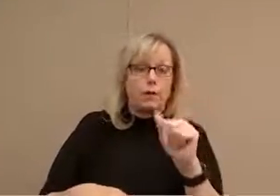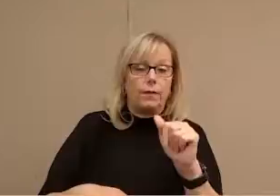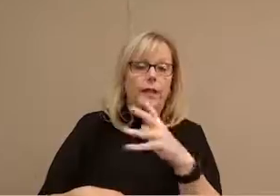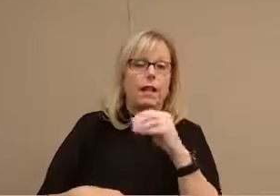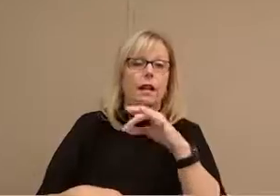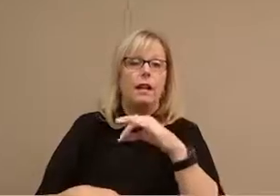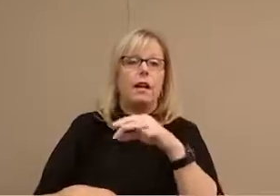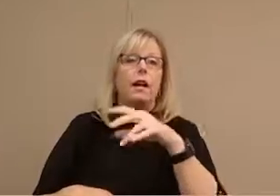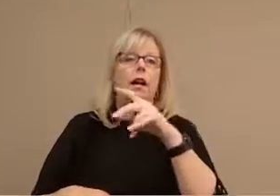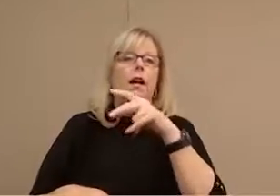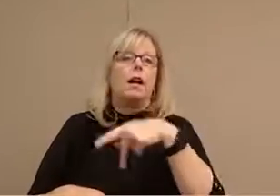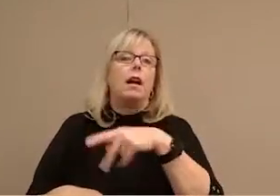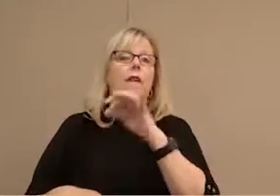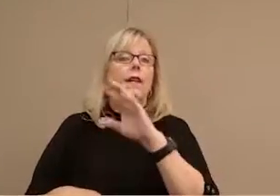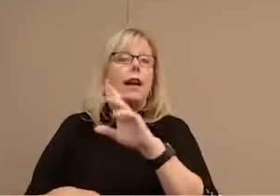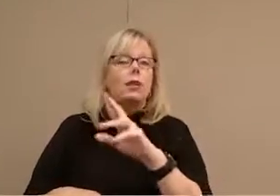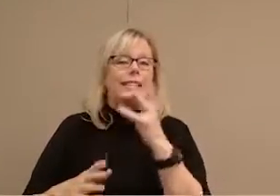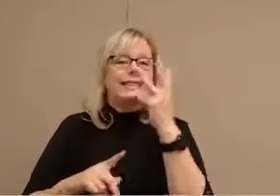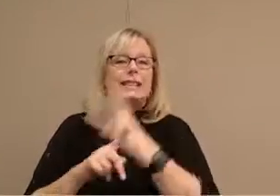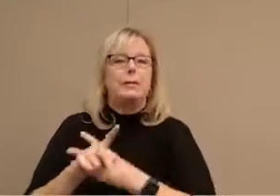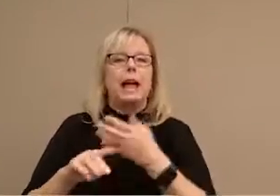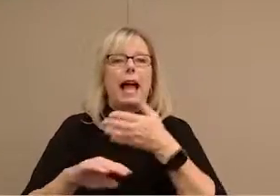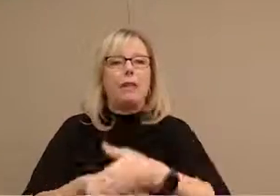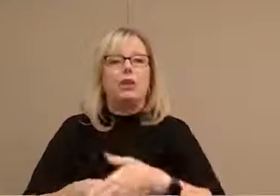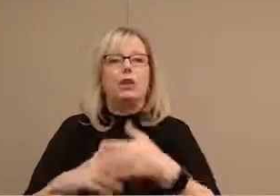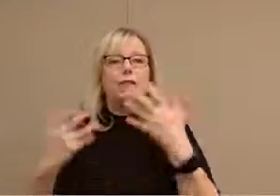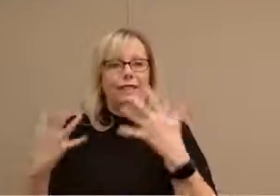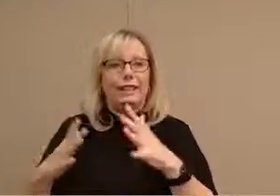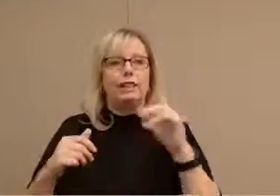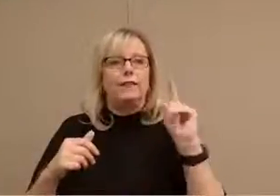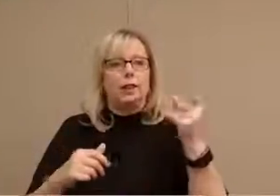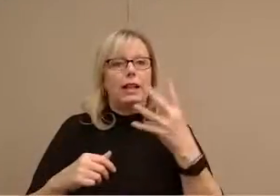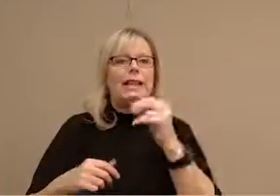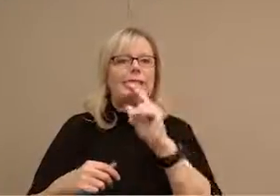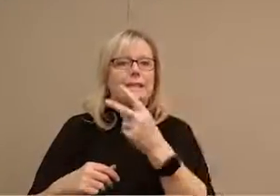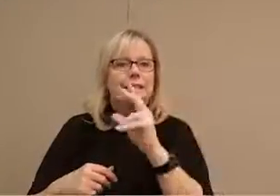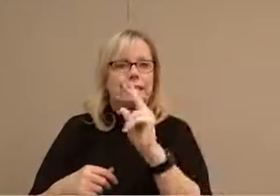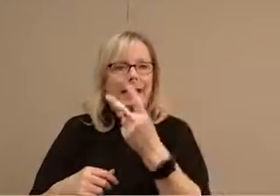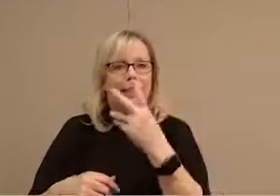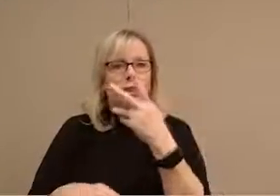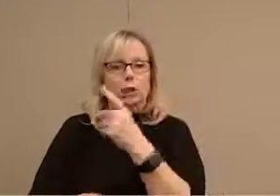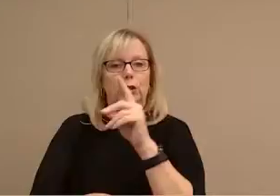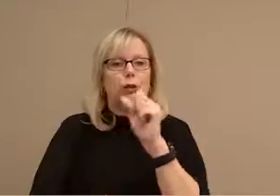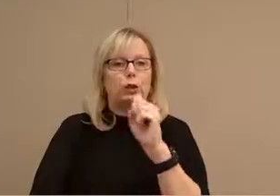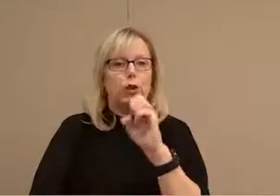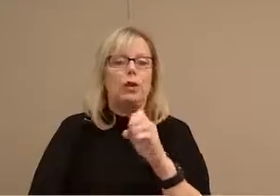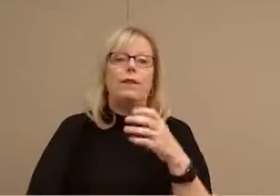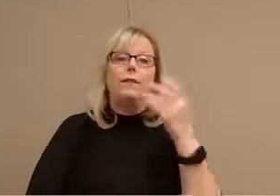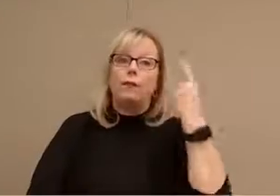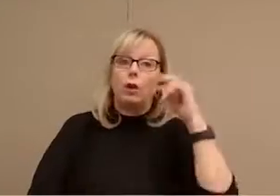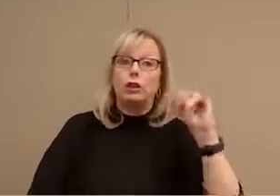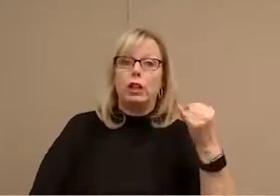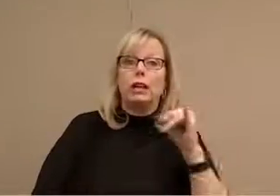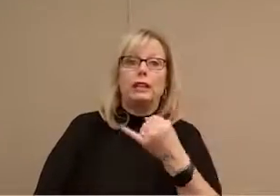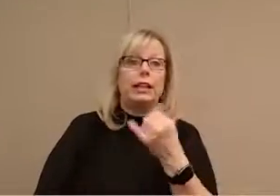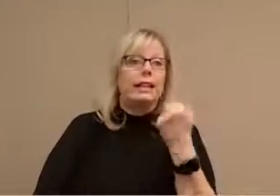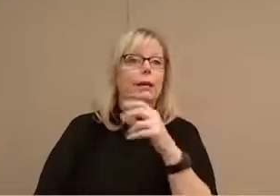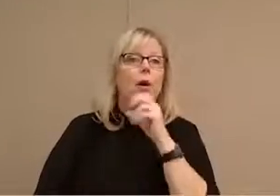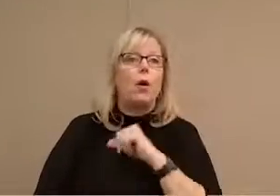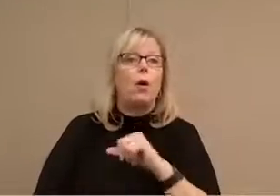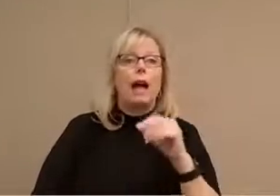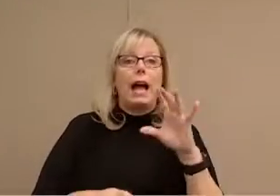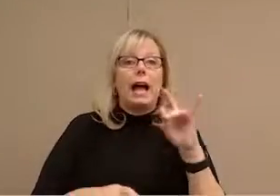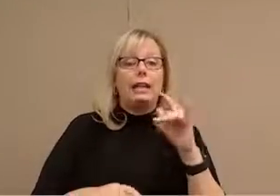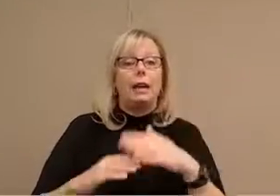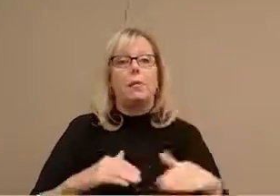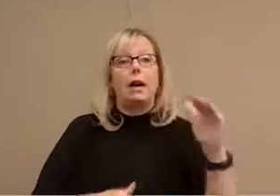Pfizer, it's 6 months after the completion of your primary series, so your first and second dose. For the J&J, for anybody that's 18 and above, it's 2 months after